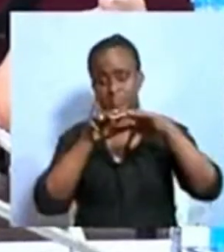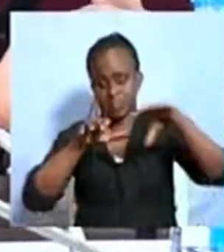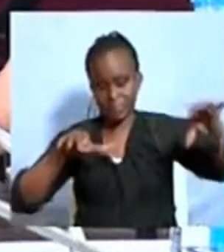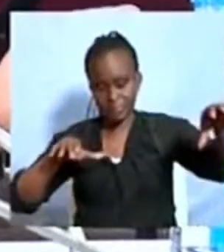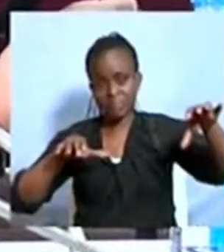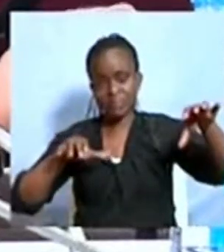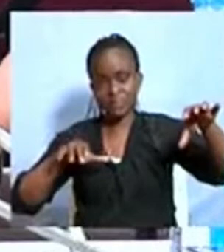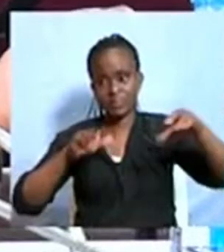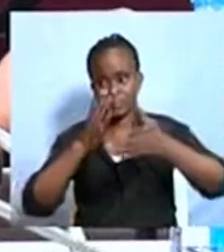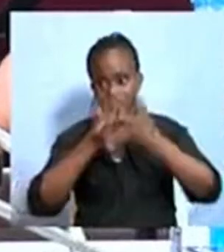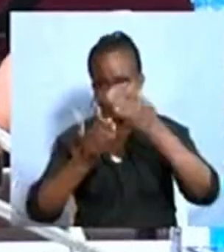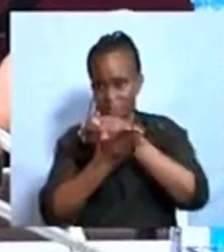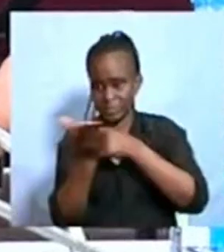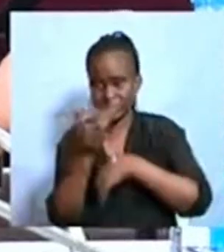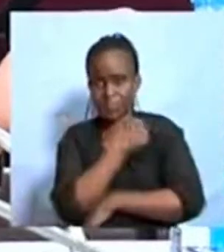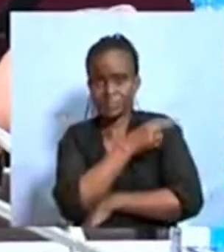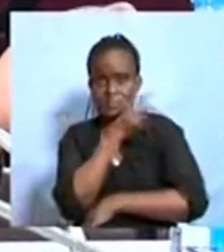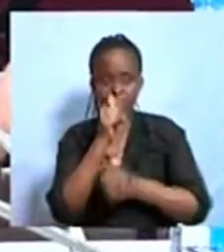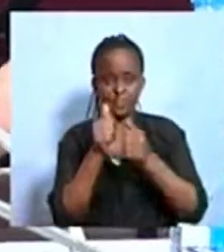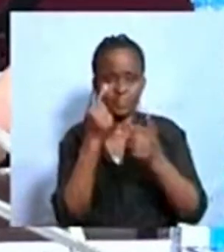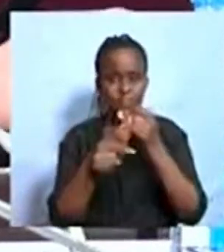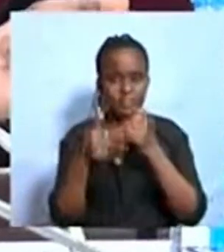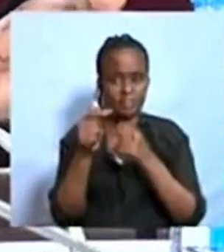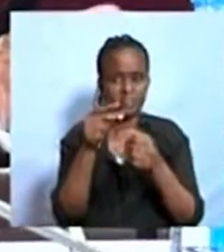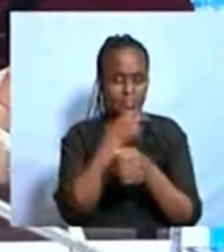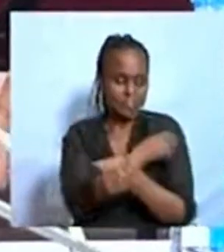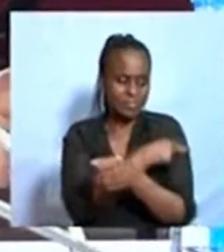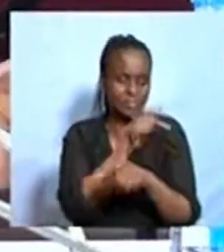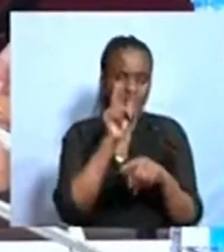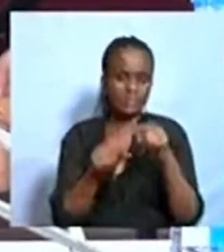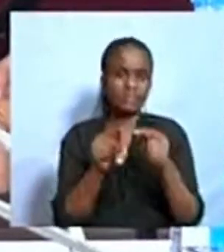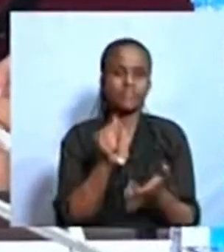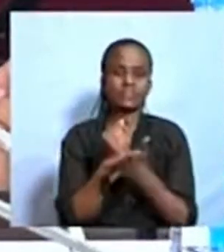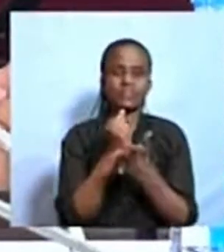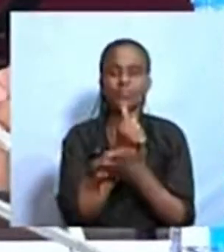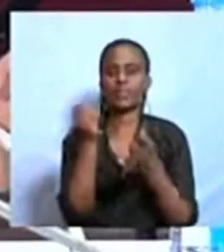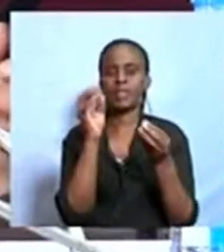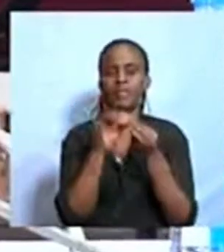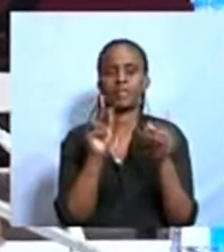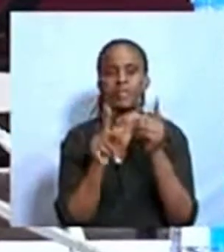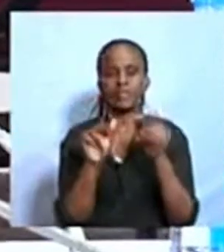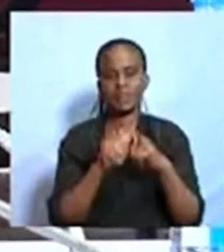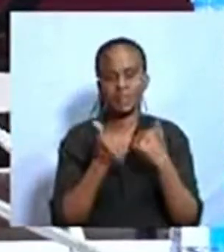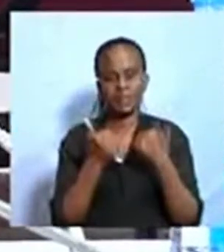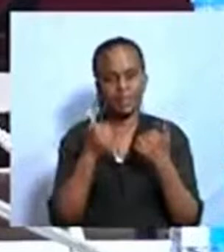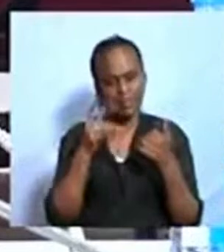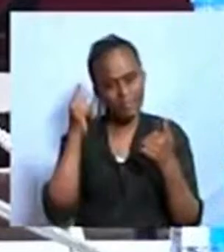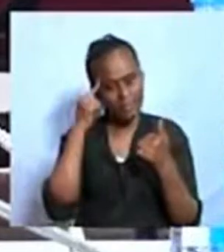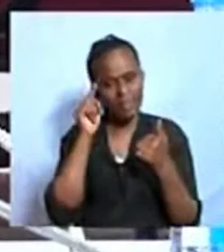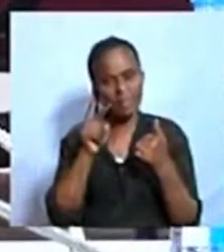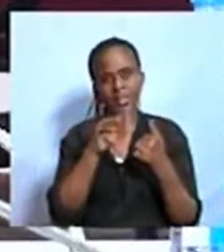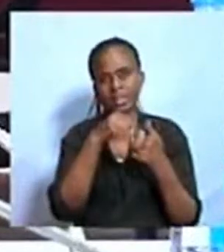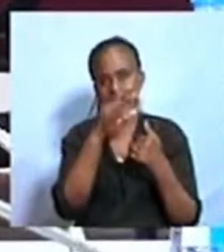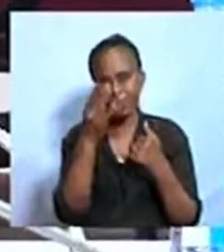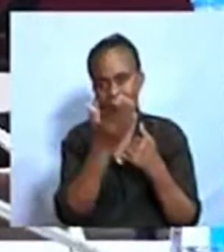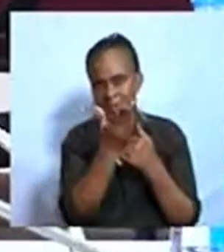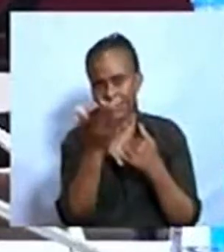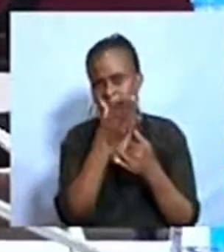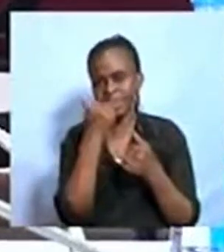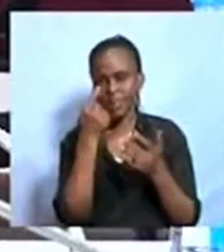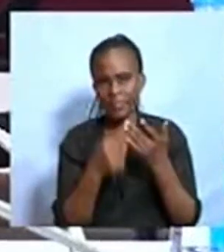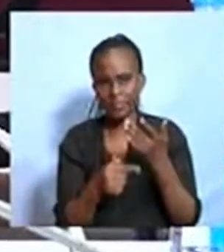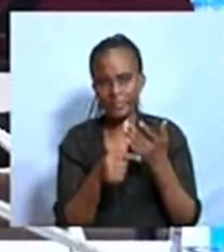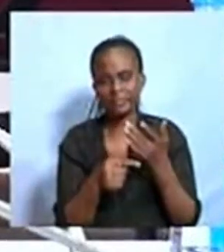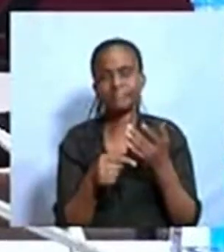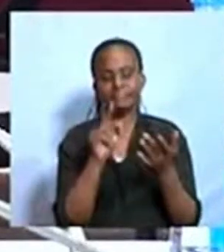in some of these health facilities because the facility cannot absorb any more people. So we really think that the distribution should be